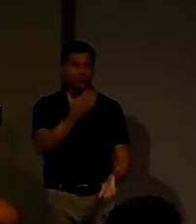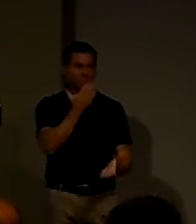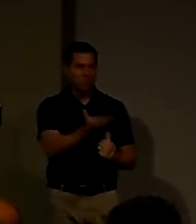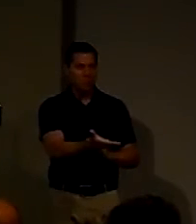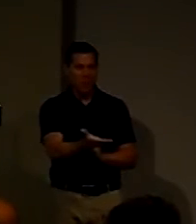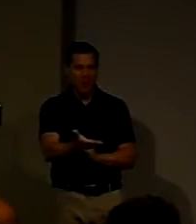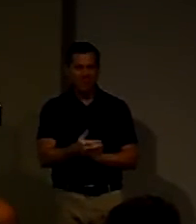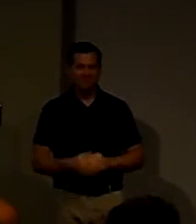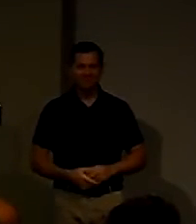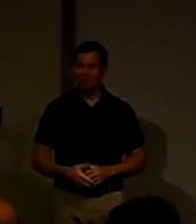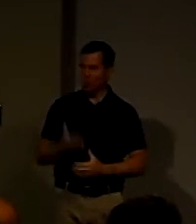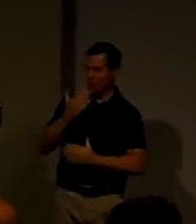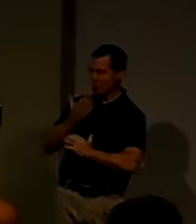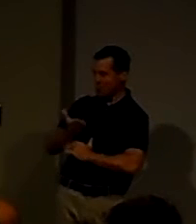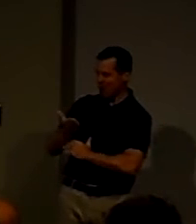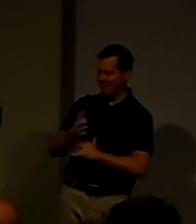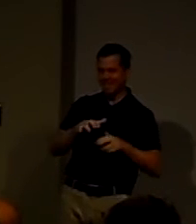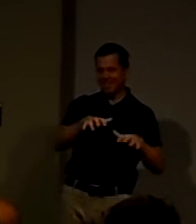Good morning. Good morning.